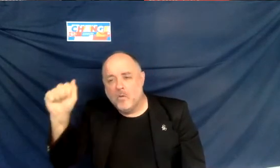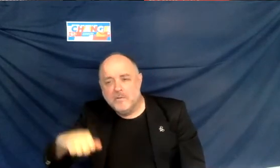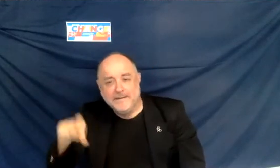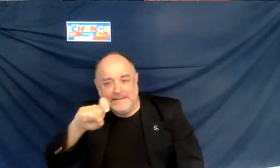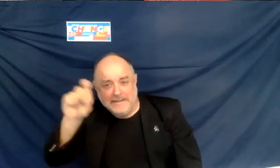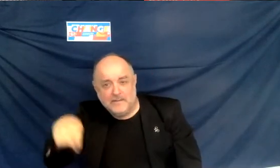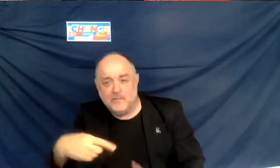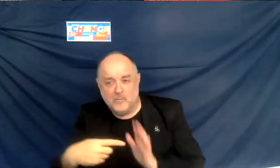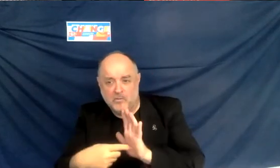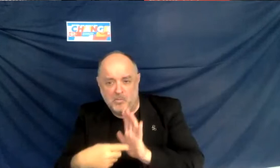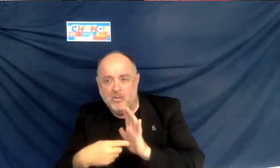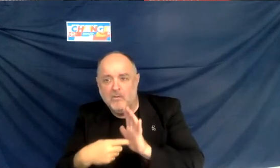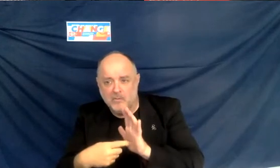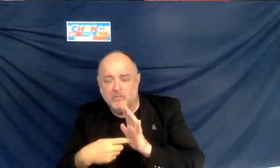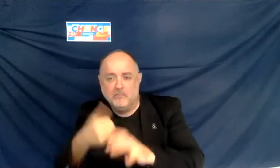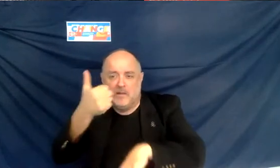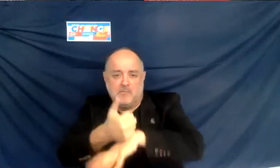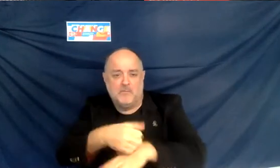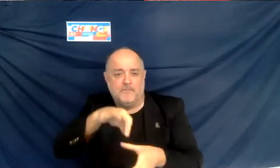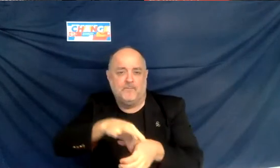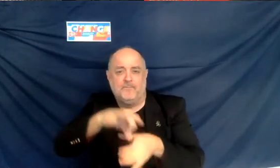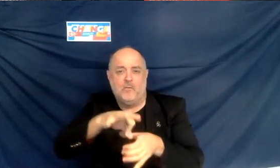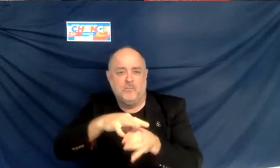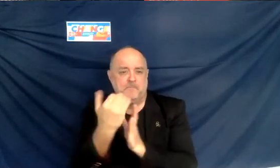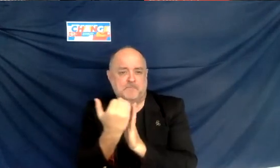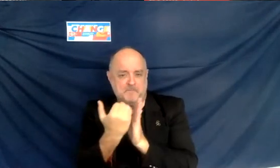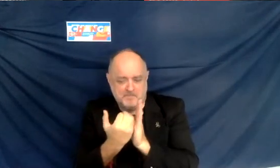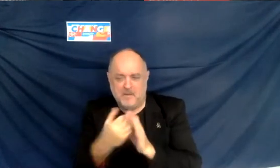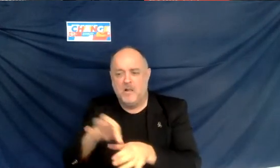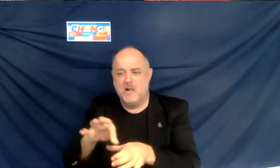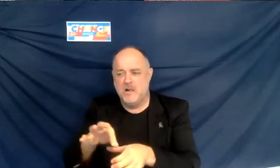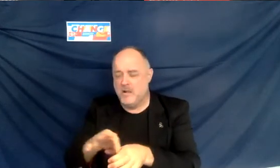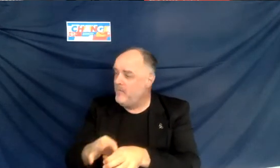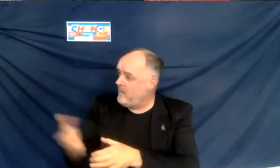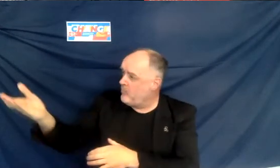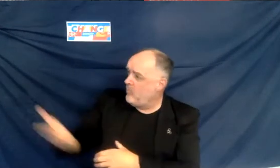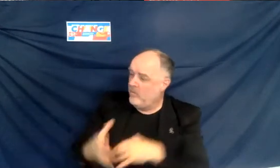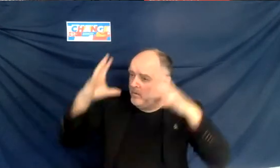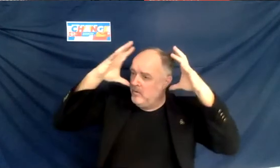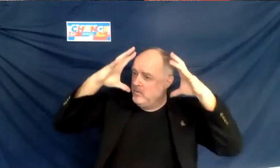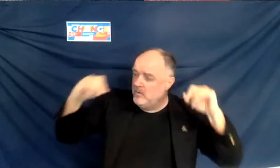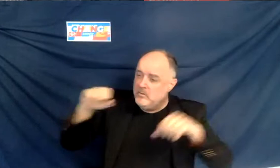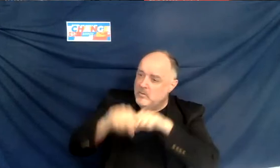ballot measure, Austin, Texas, which brought the Dutch Cycling Embassy in to plan a network,